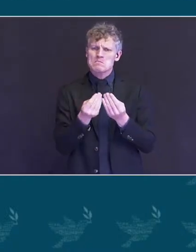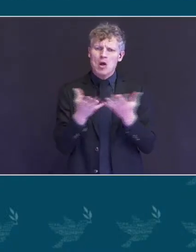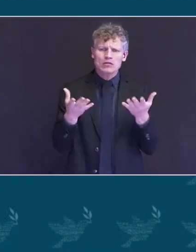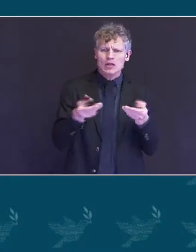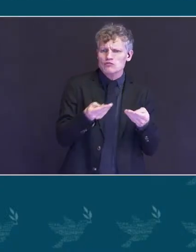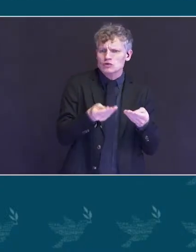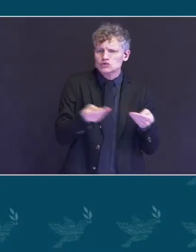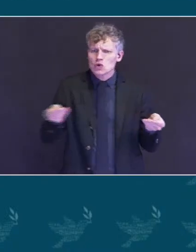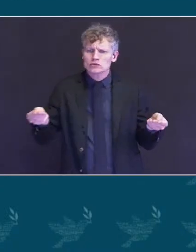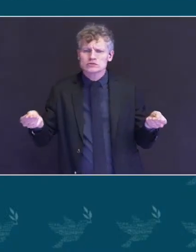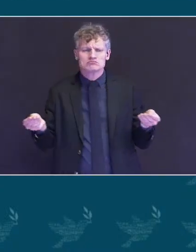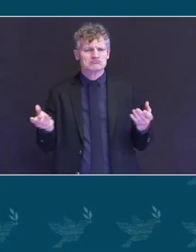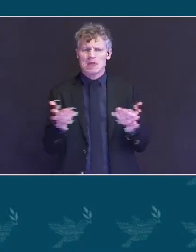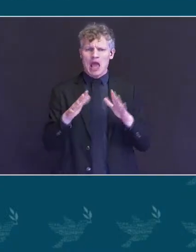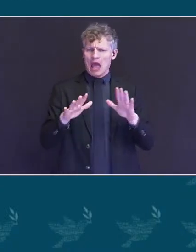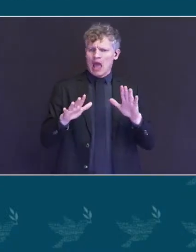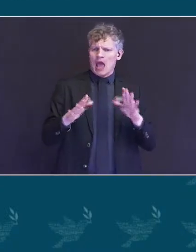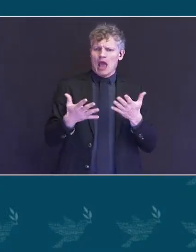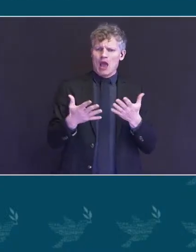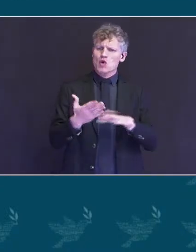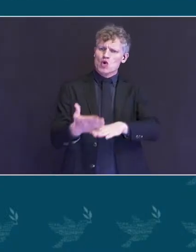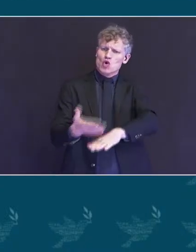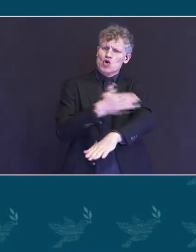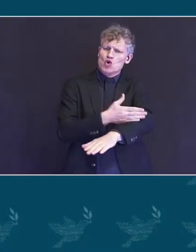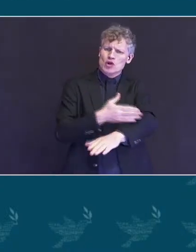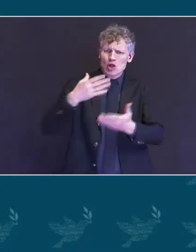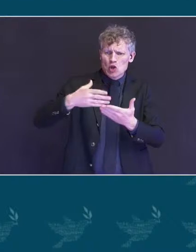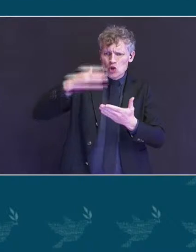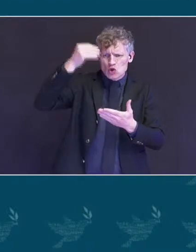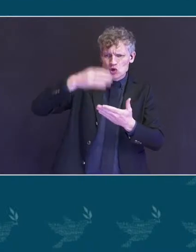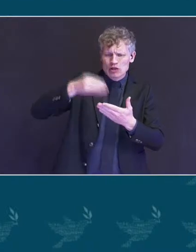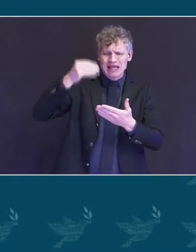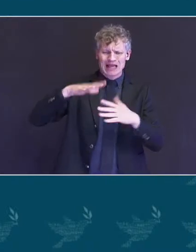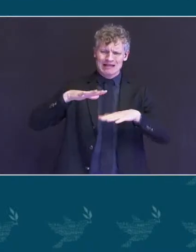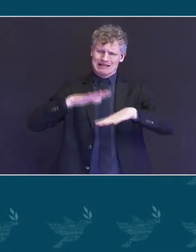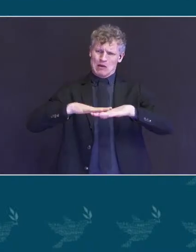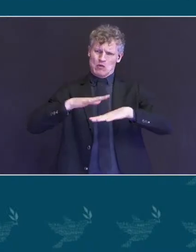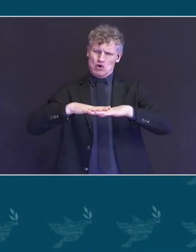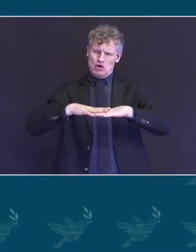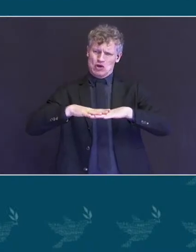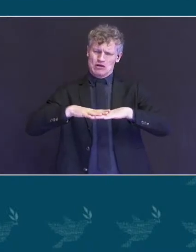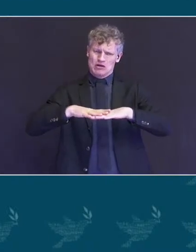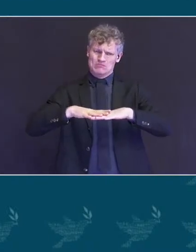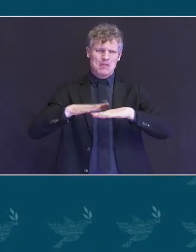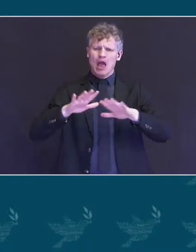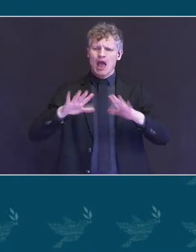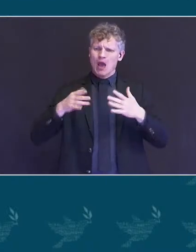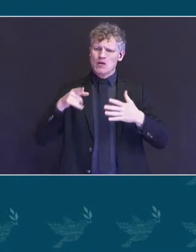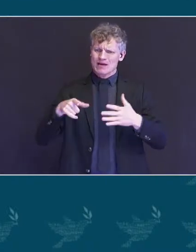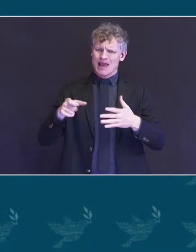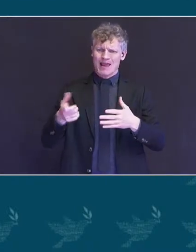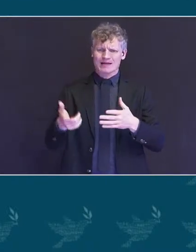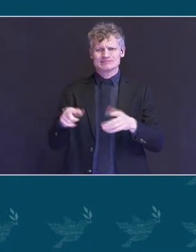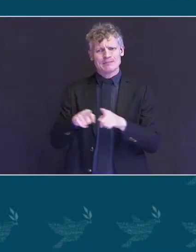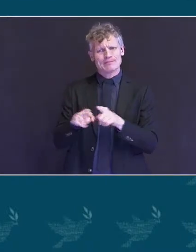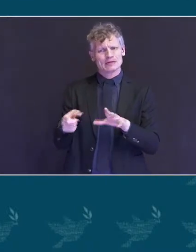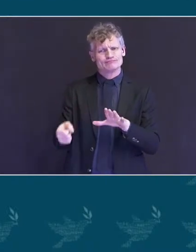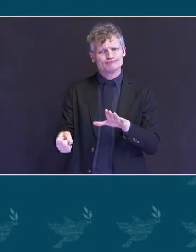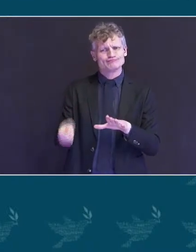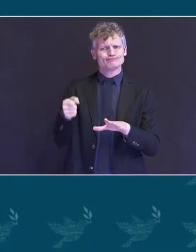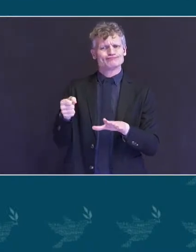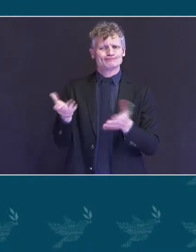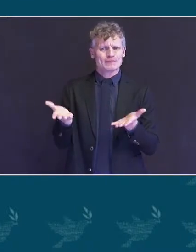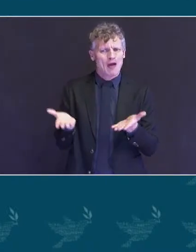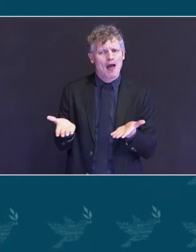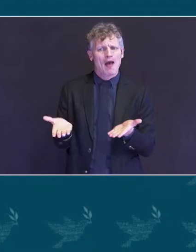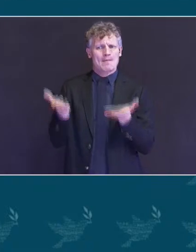like the Early Learning Resource Network be leveraged to expand access to